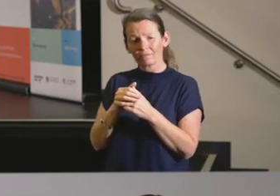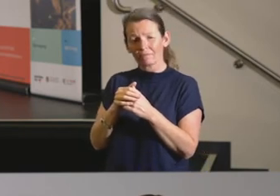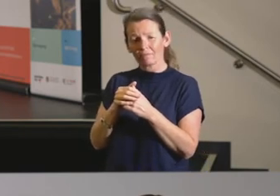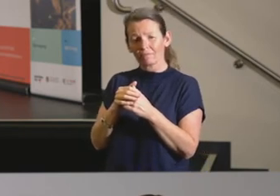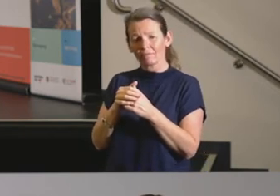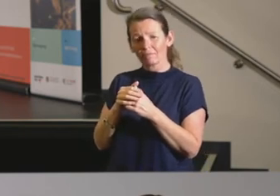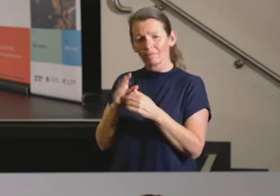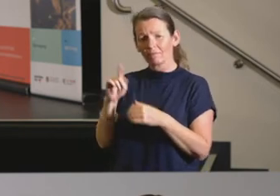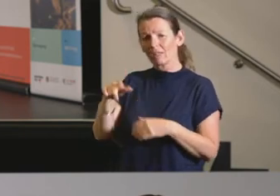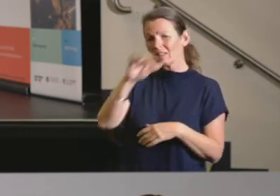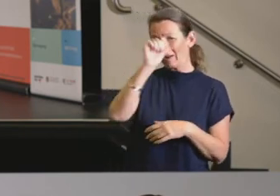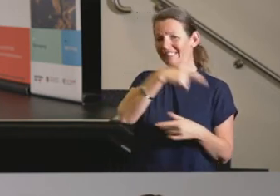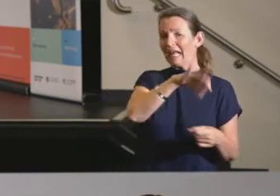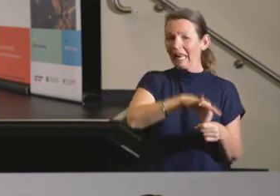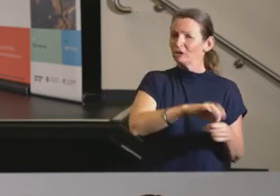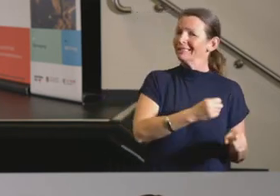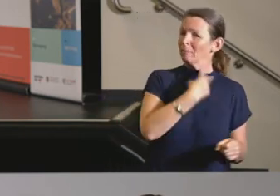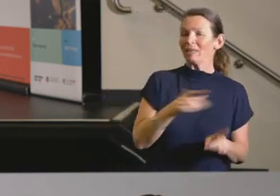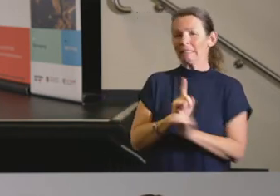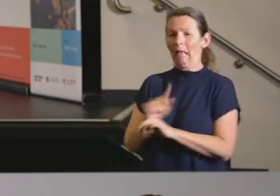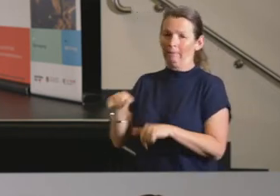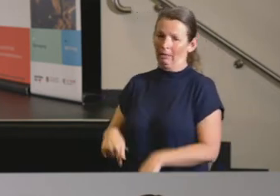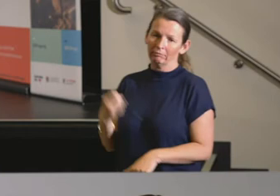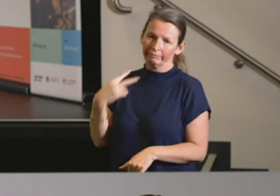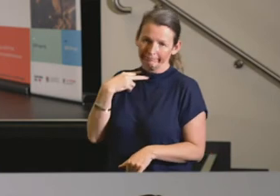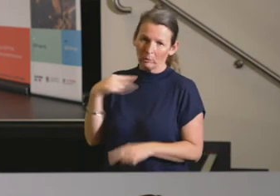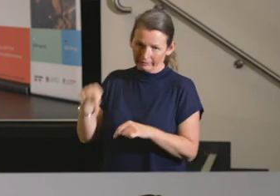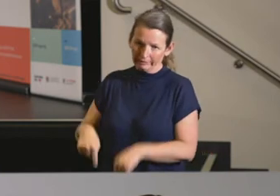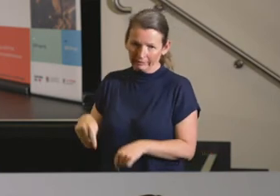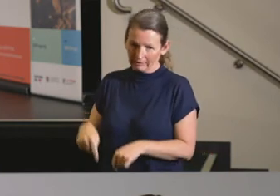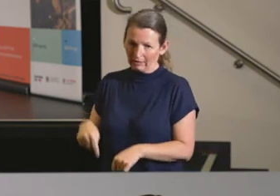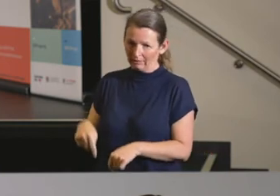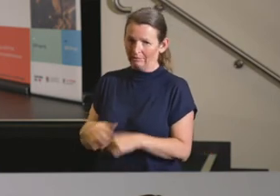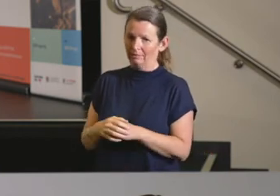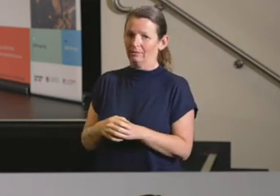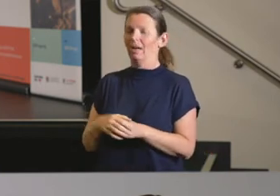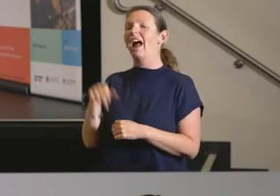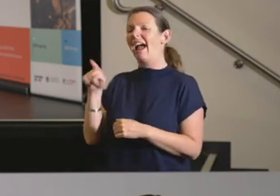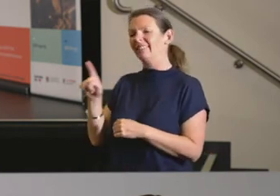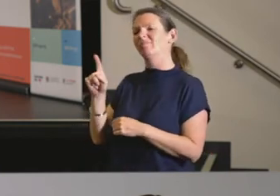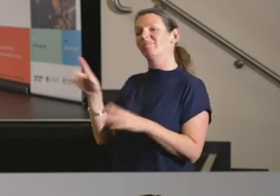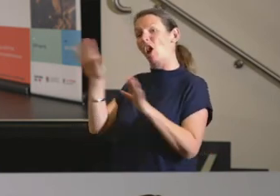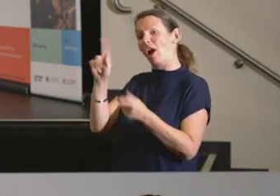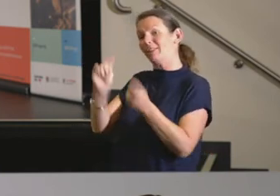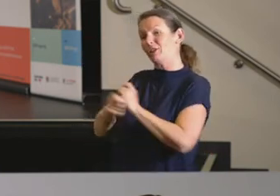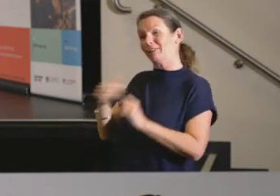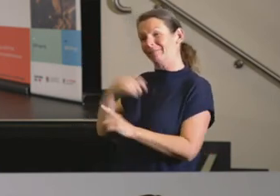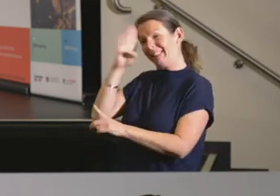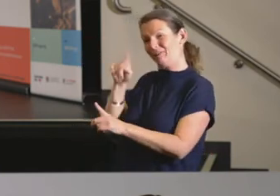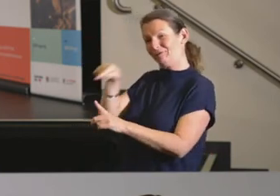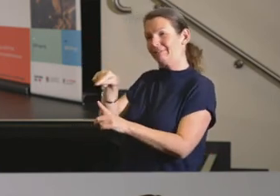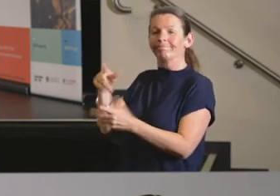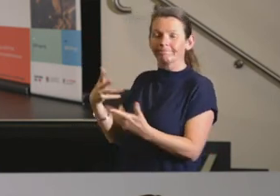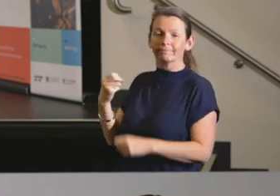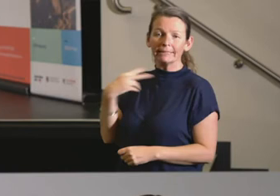And my experiences that I share now are just my own and the reflections of myself. And the statement that I made before really was